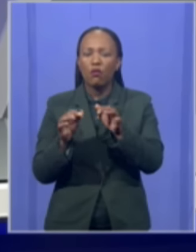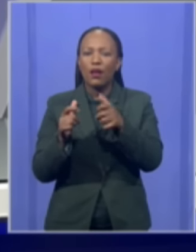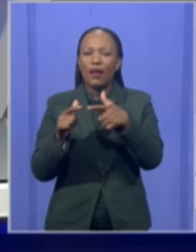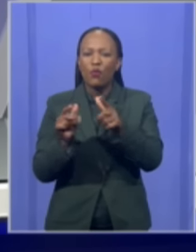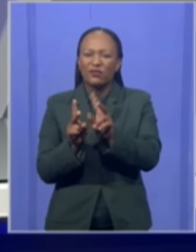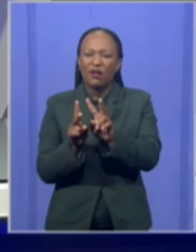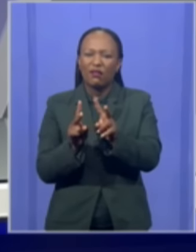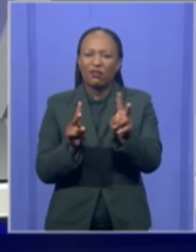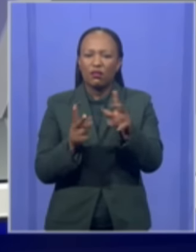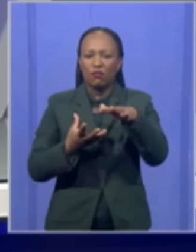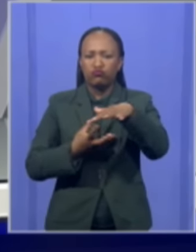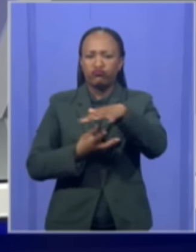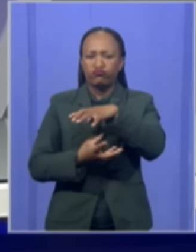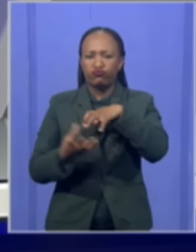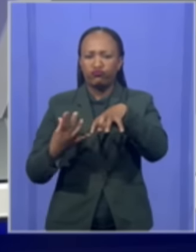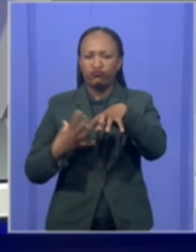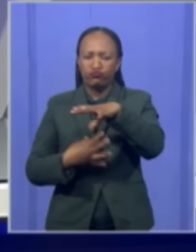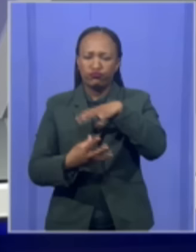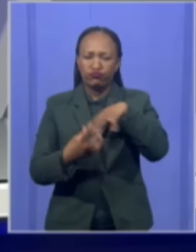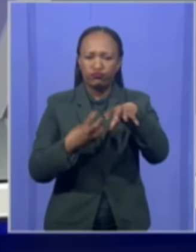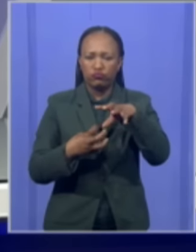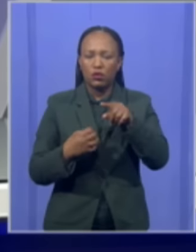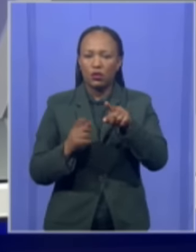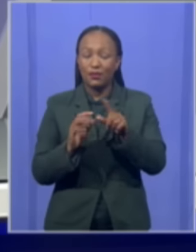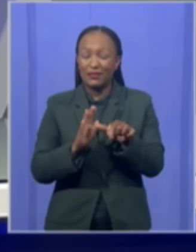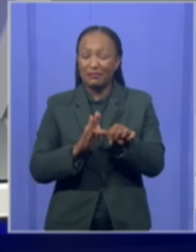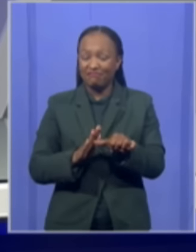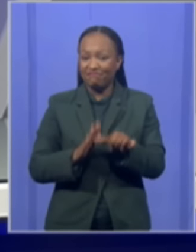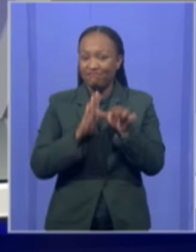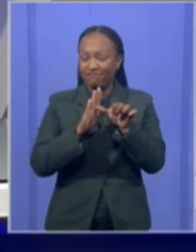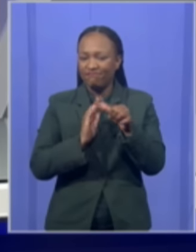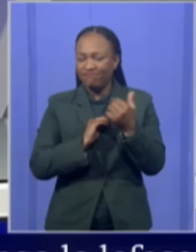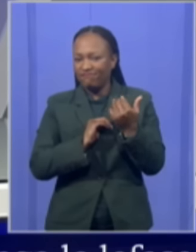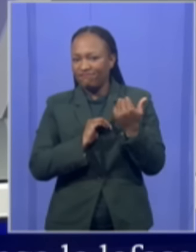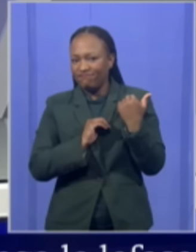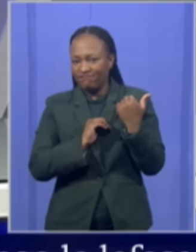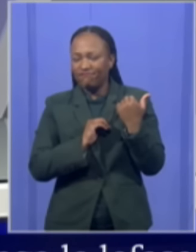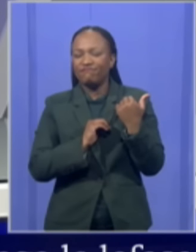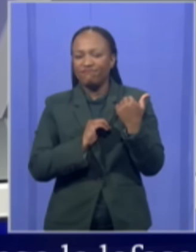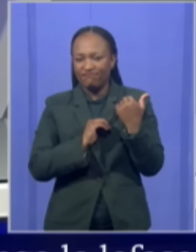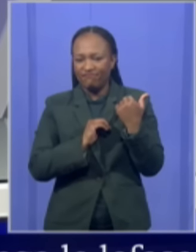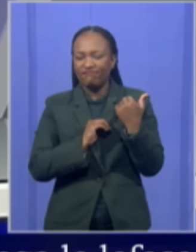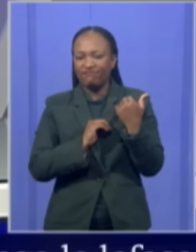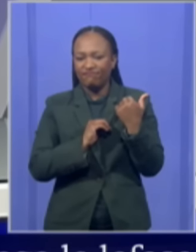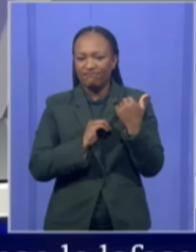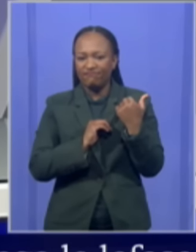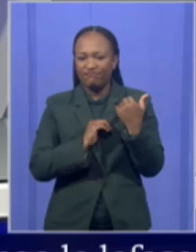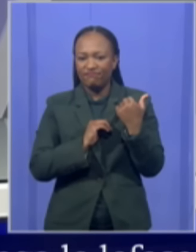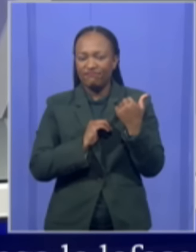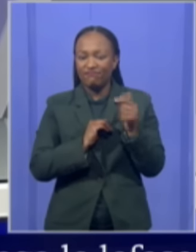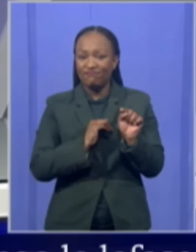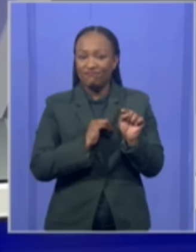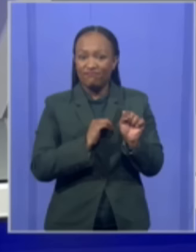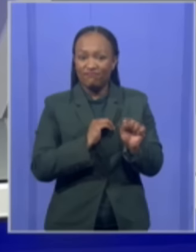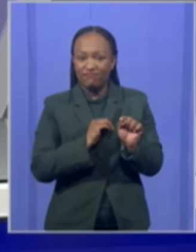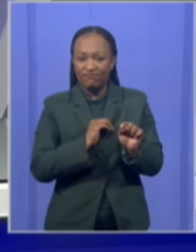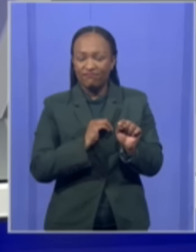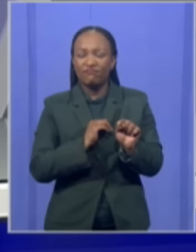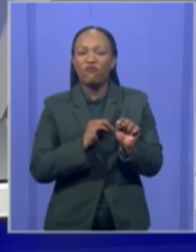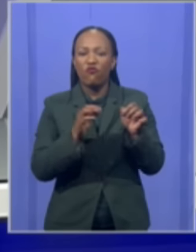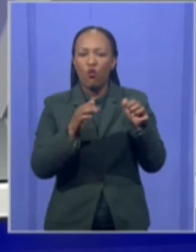fapafapana bjale go be go le bohlokwa ka nako eo gore pheta ya mebala e godiše leleme